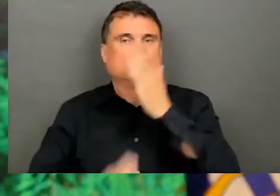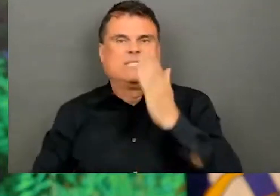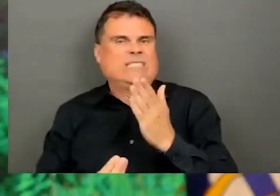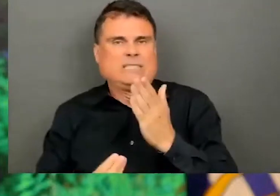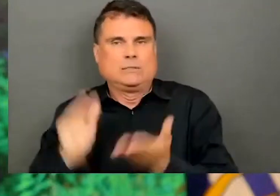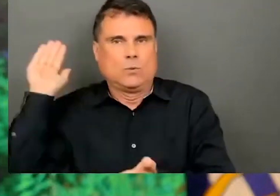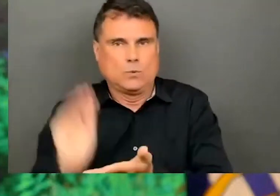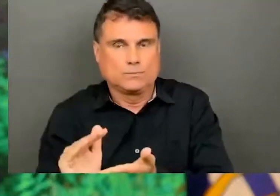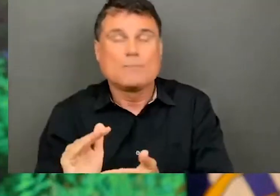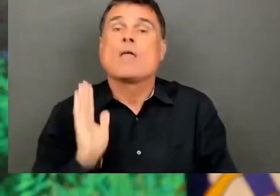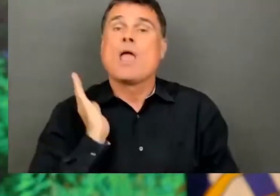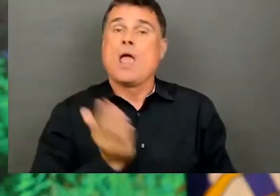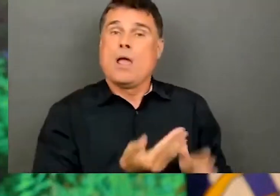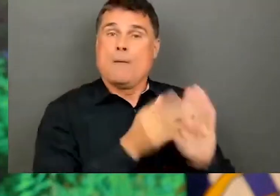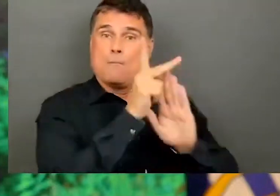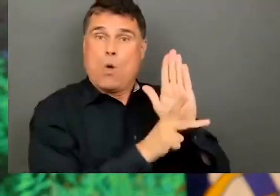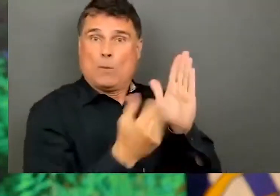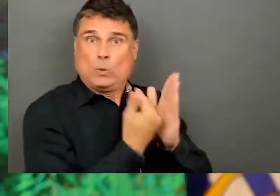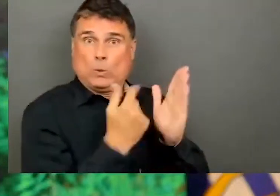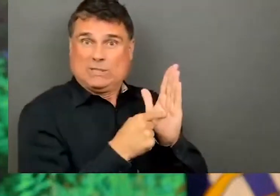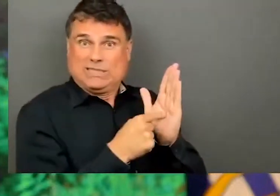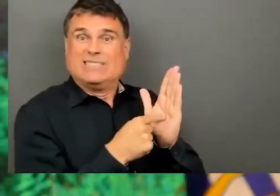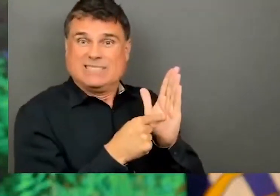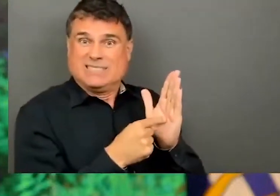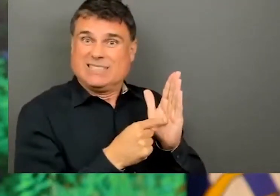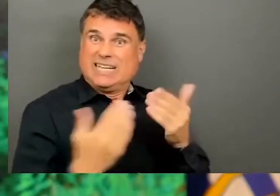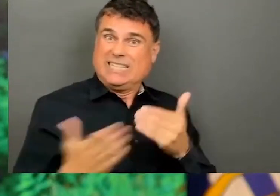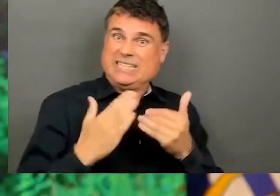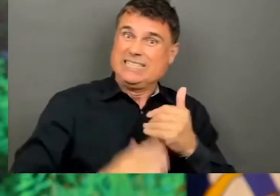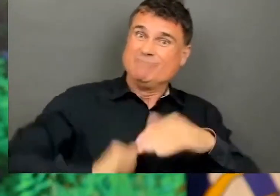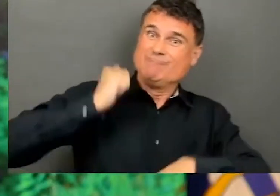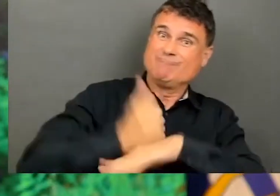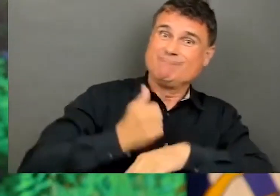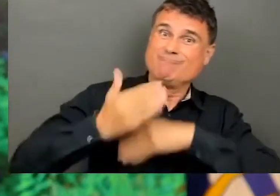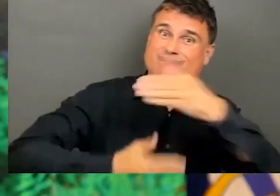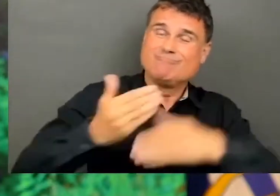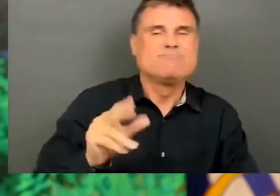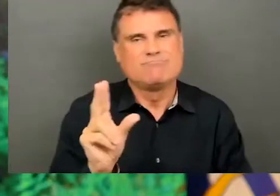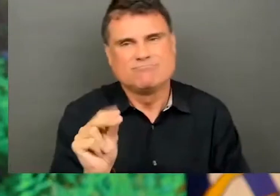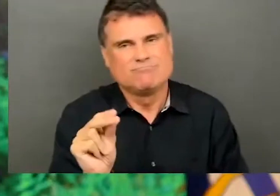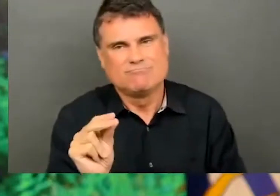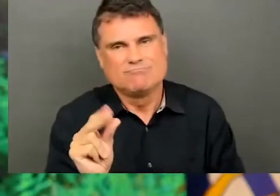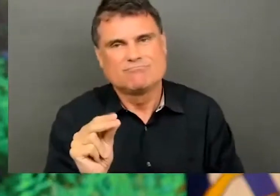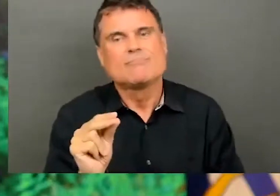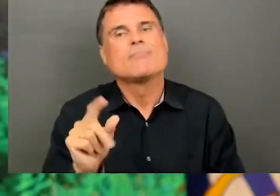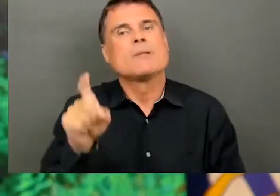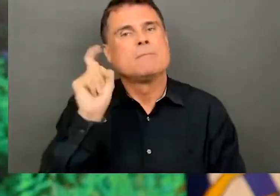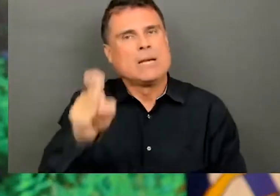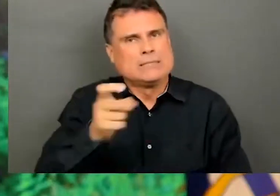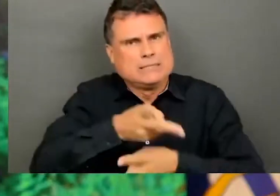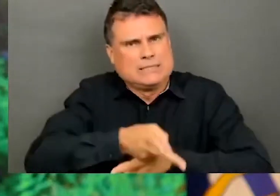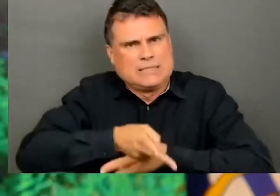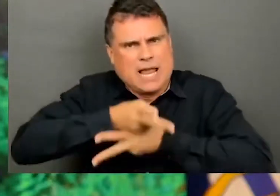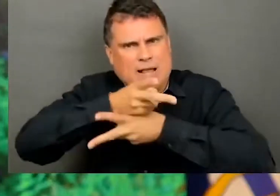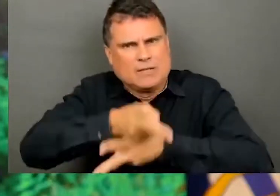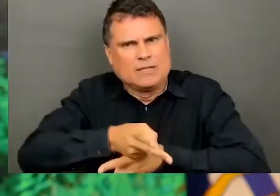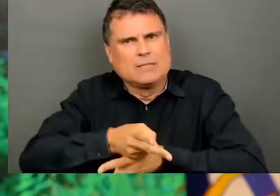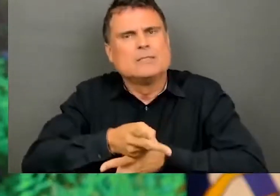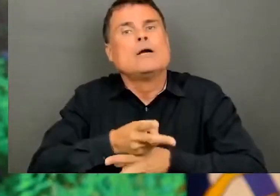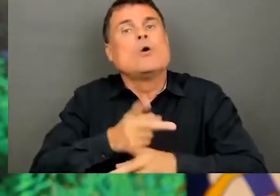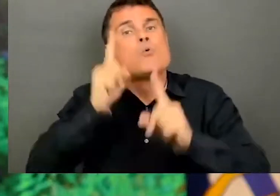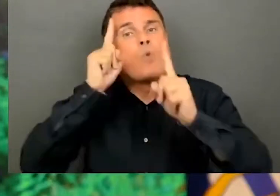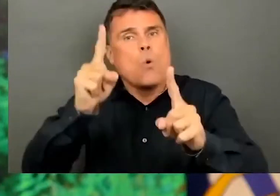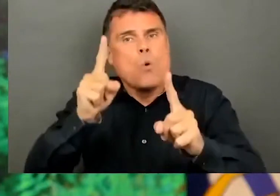ensure that it fulfills the cultural, health and wellness needs of First Nations, and especially